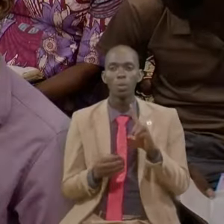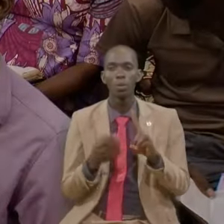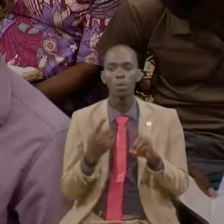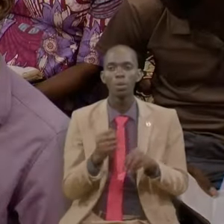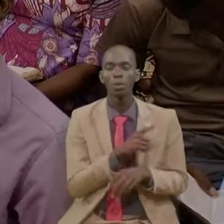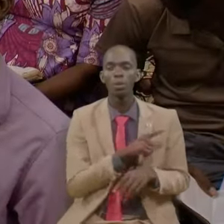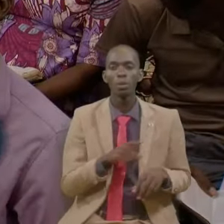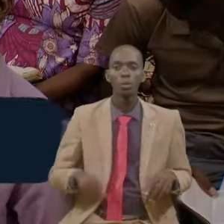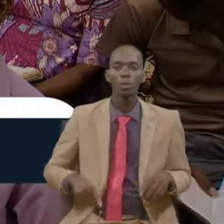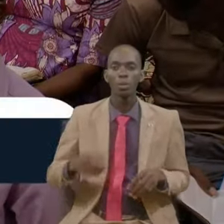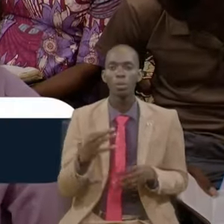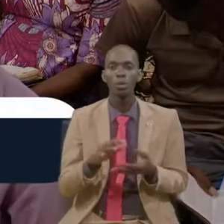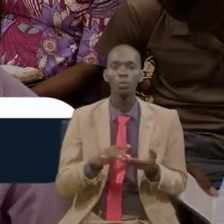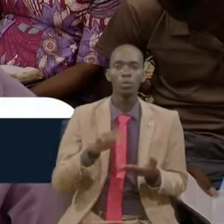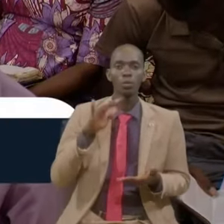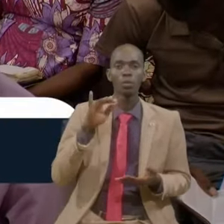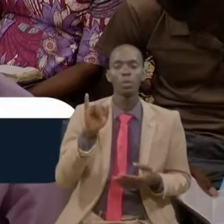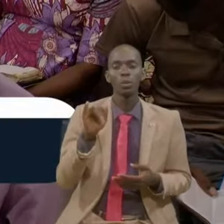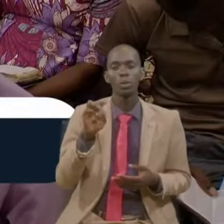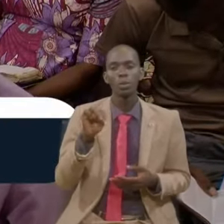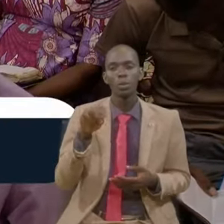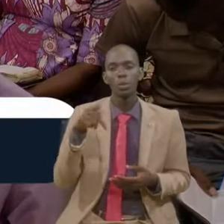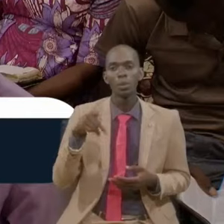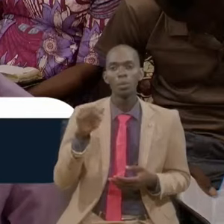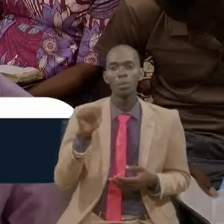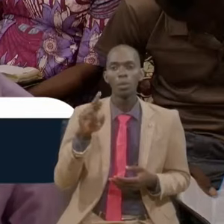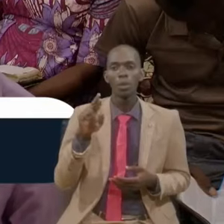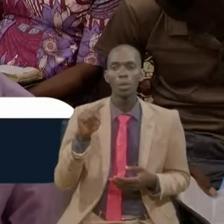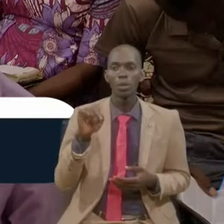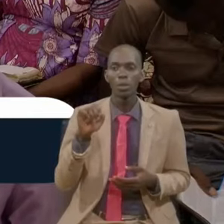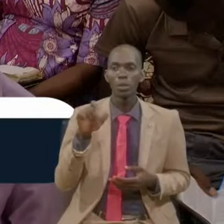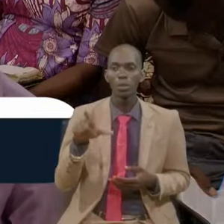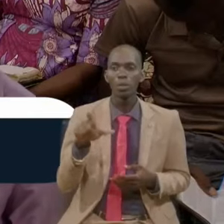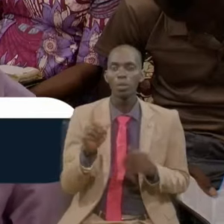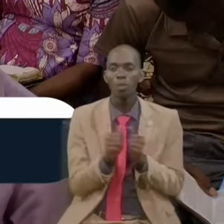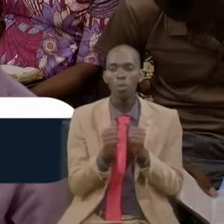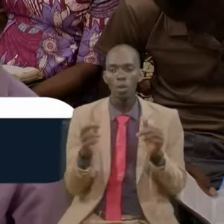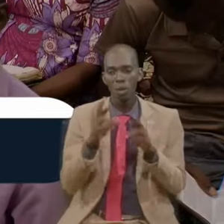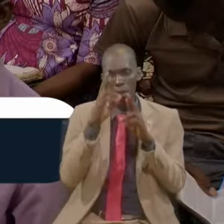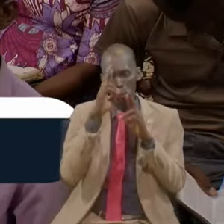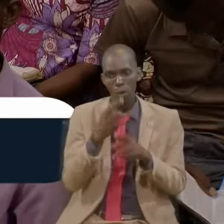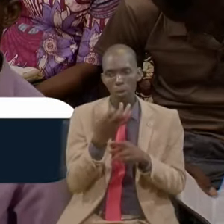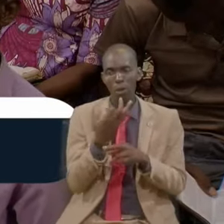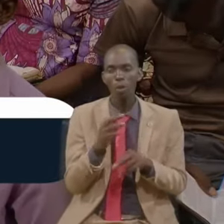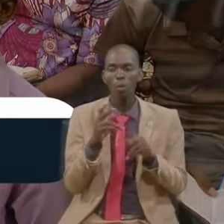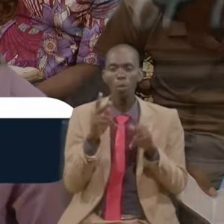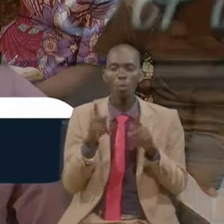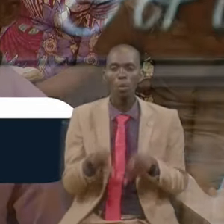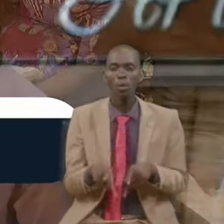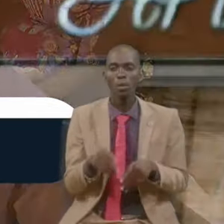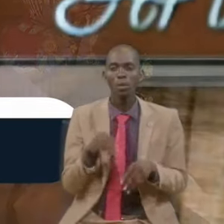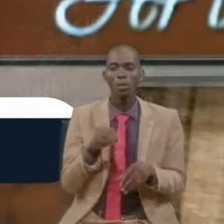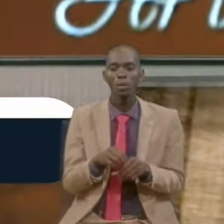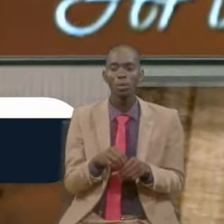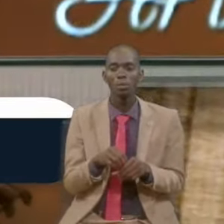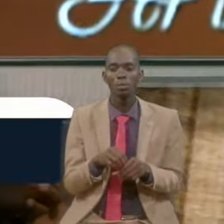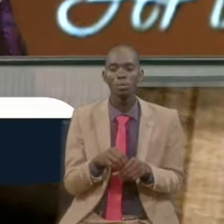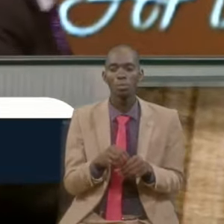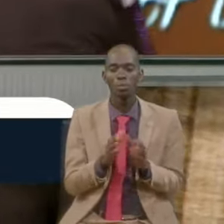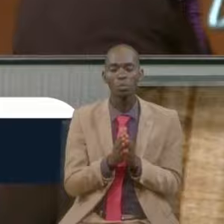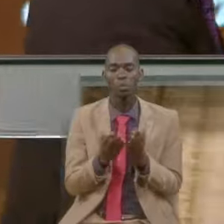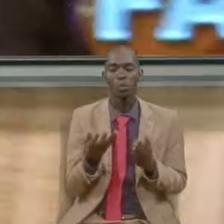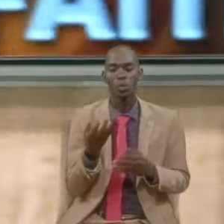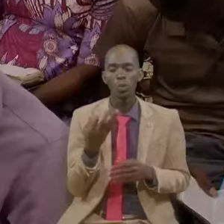of glory, impartial without respect of persons. We're looking at Acts of the Apostles